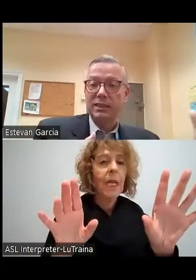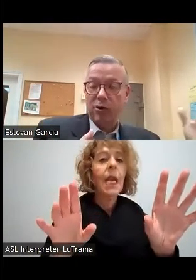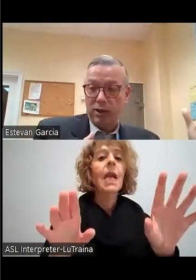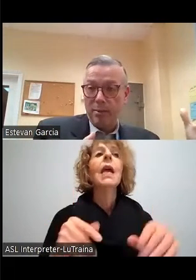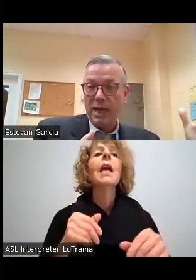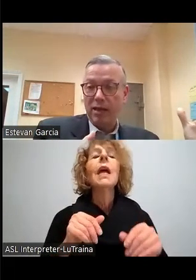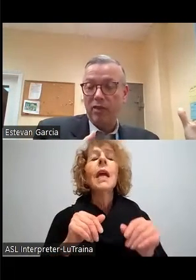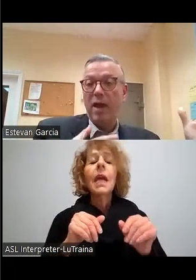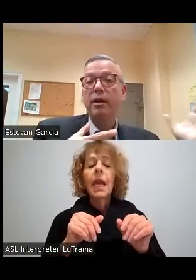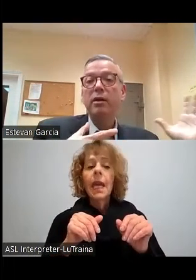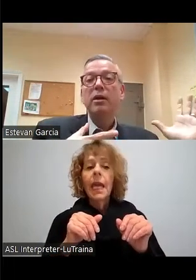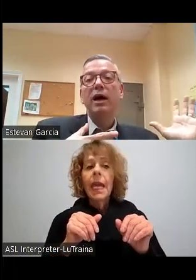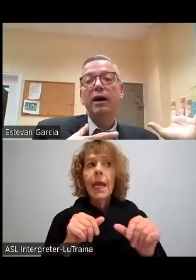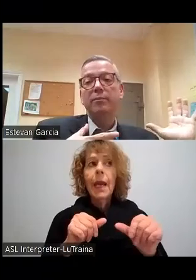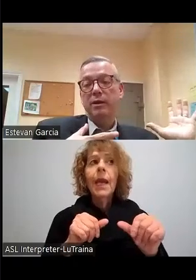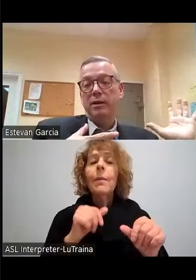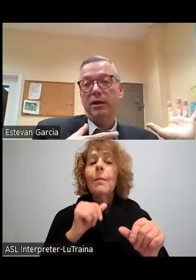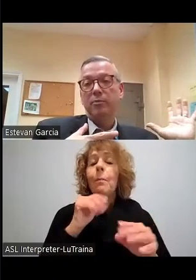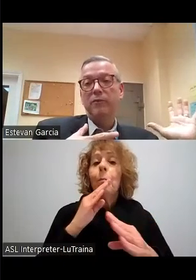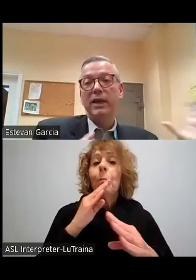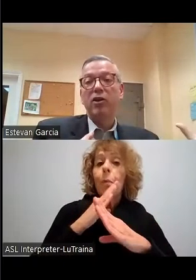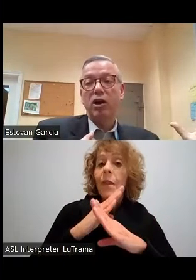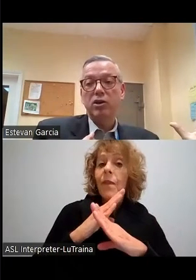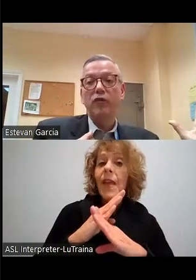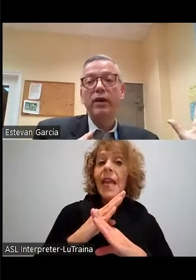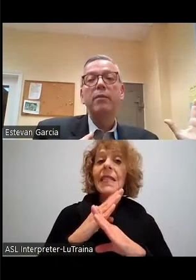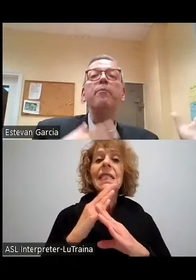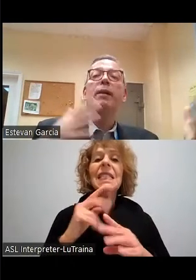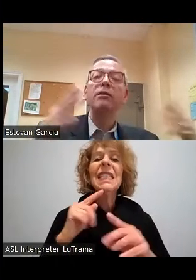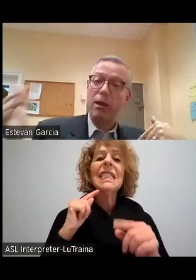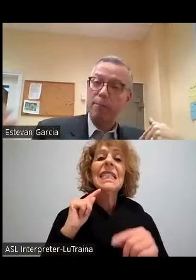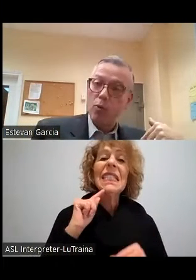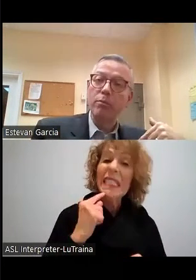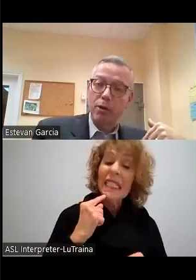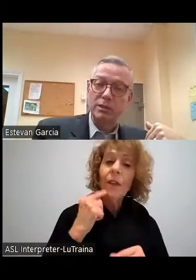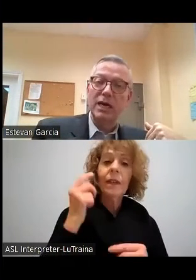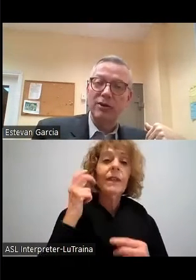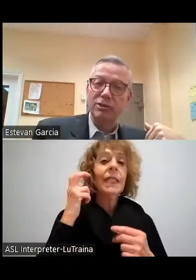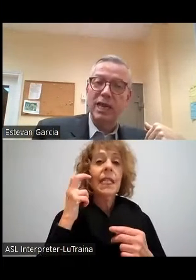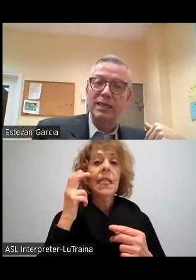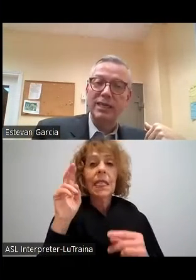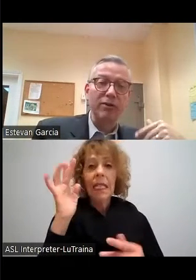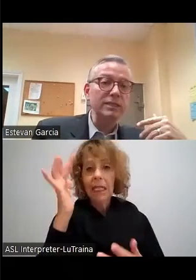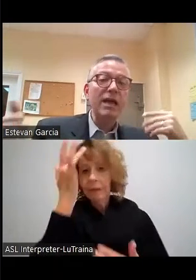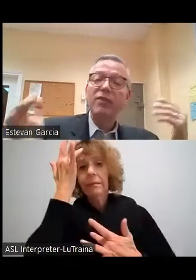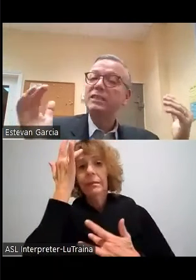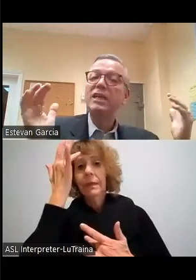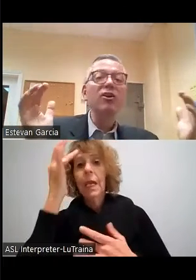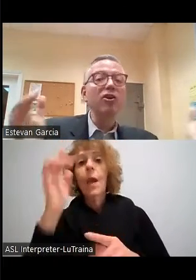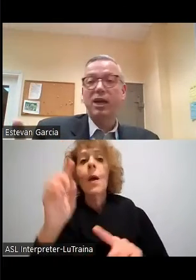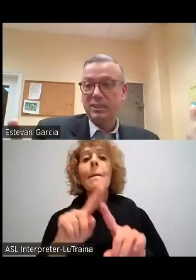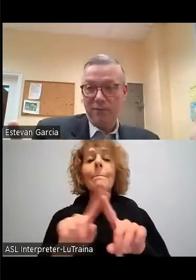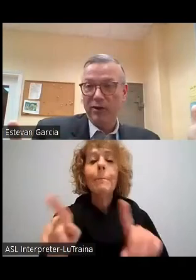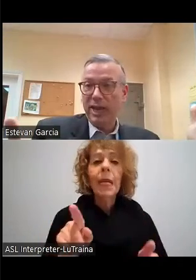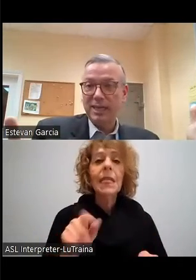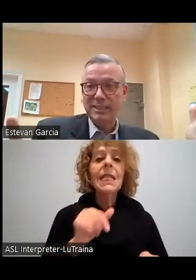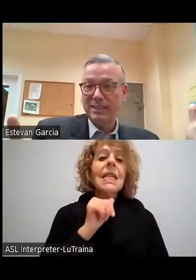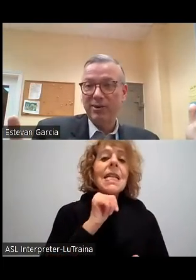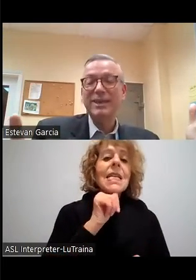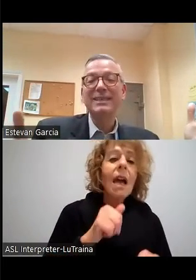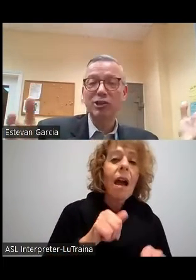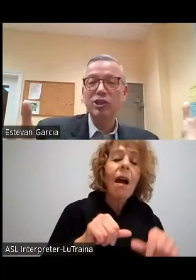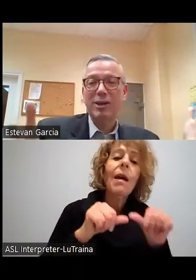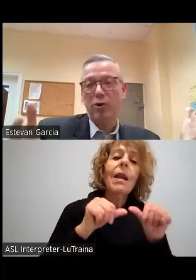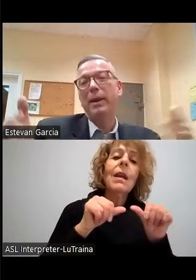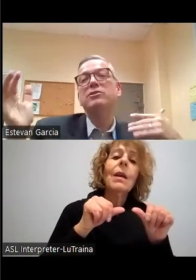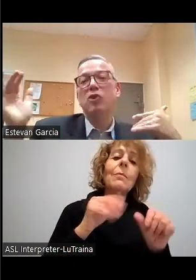wasn't necessarily making them preventing long COVID. But the important part to understand here is they didn't look at severe cases